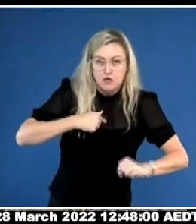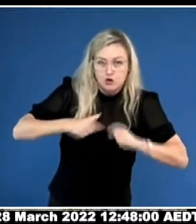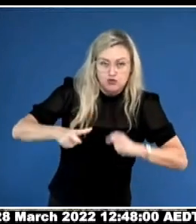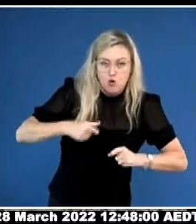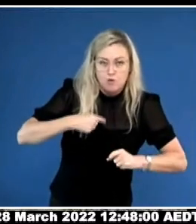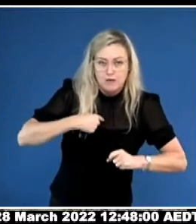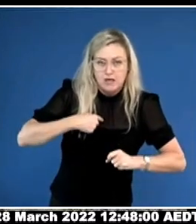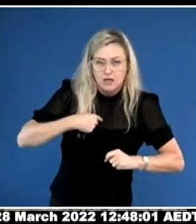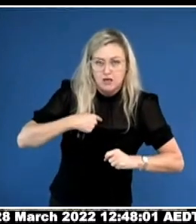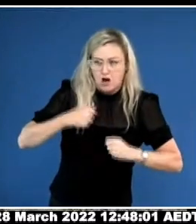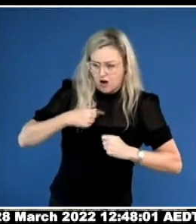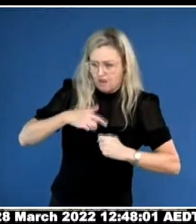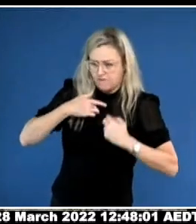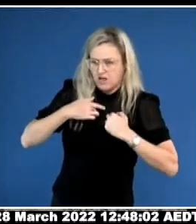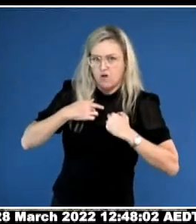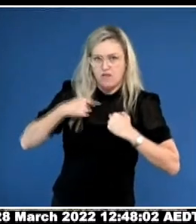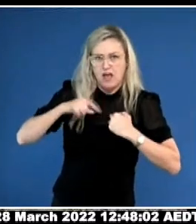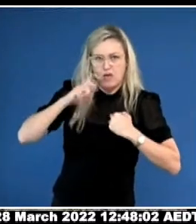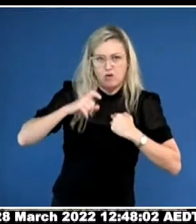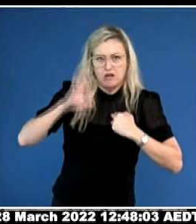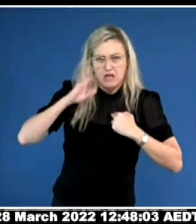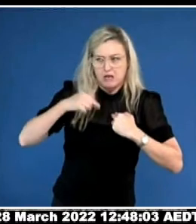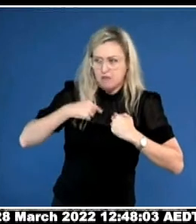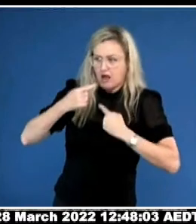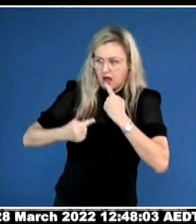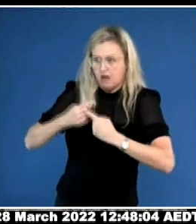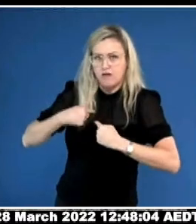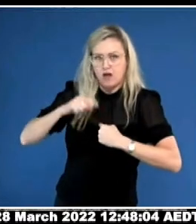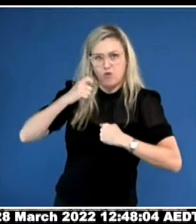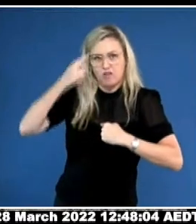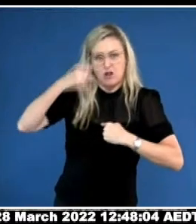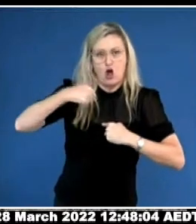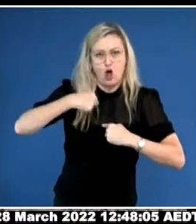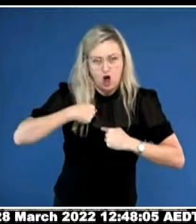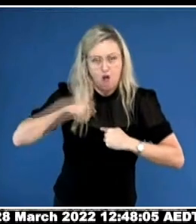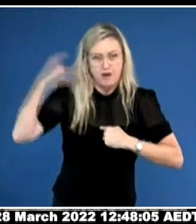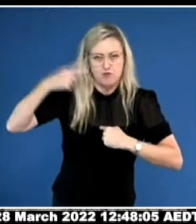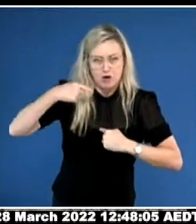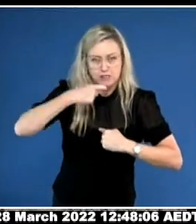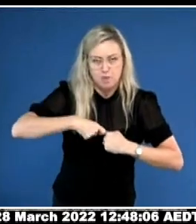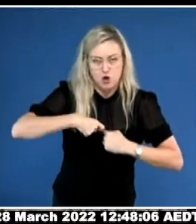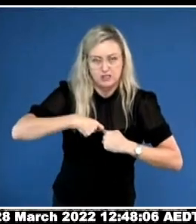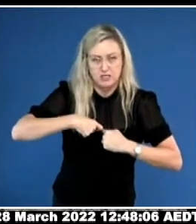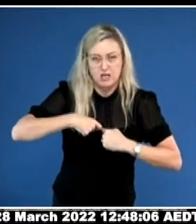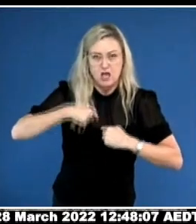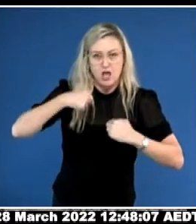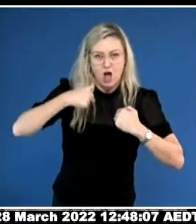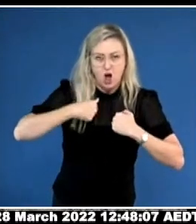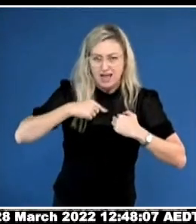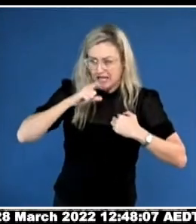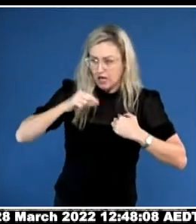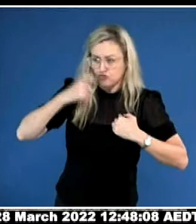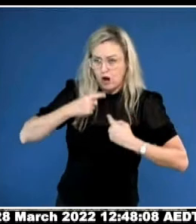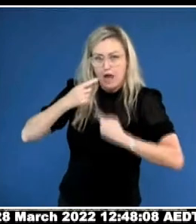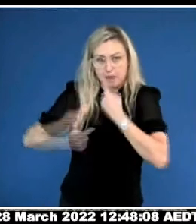was continuously listened to, the one whose voice was preferenced in every single conversation, no matter how much disclosure